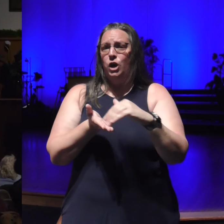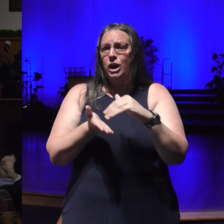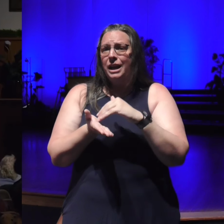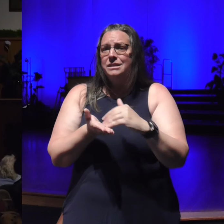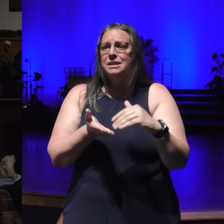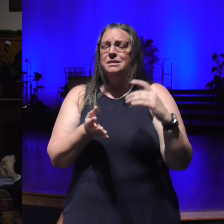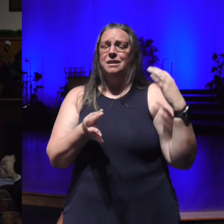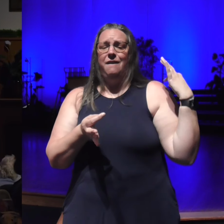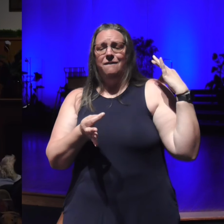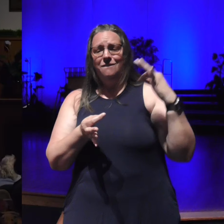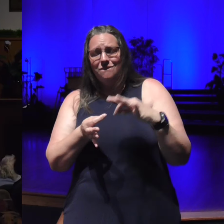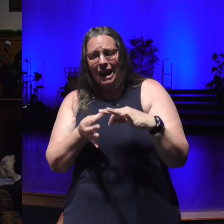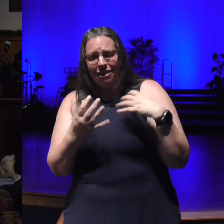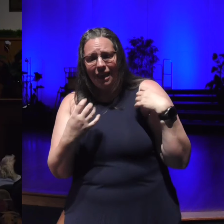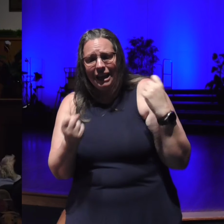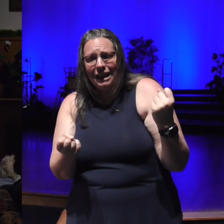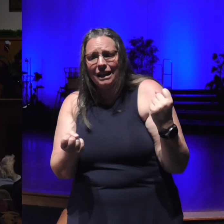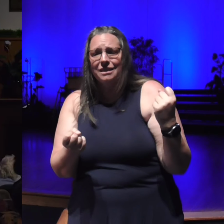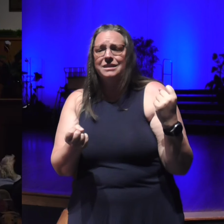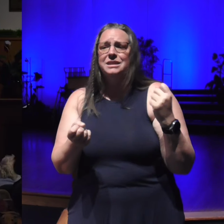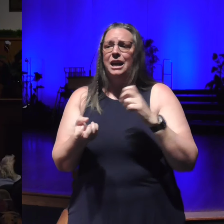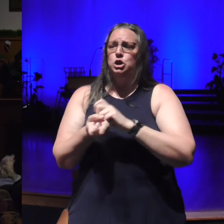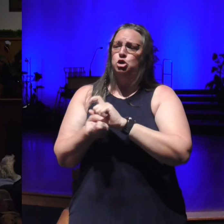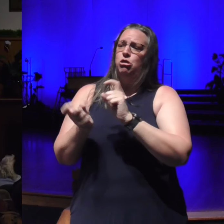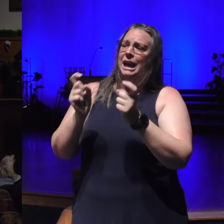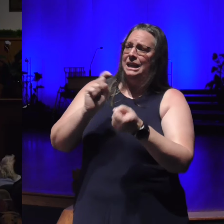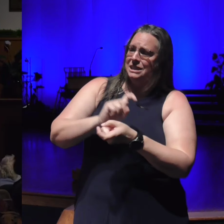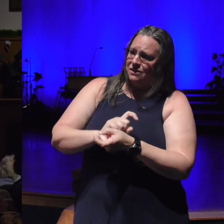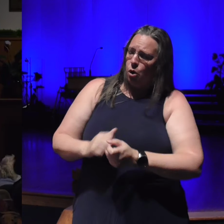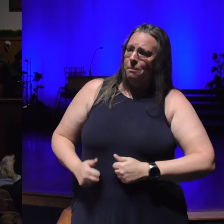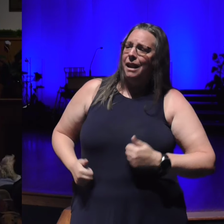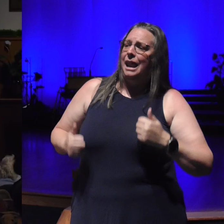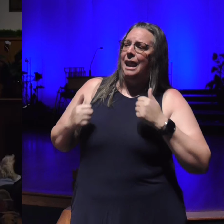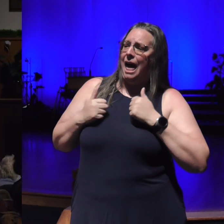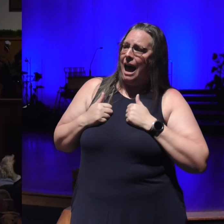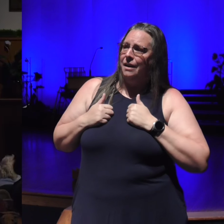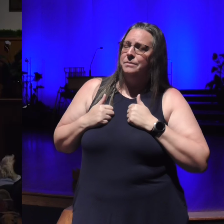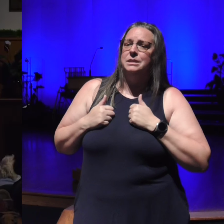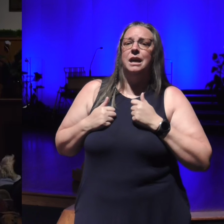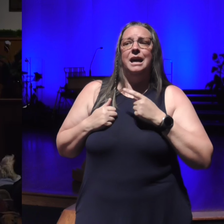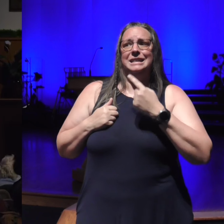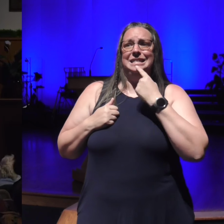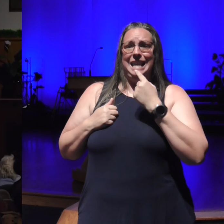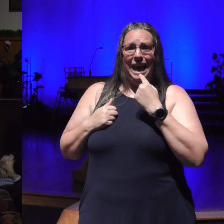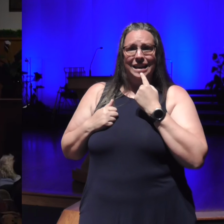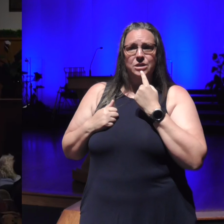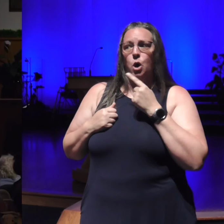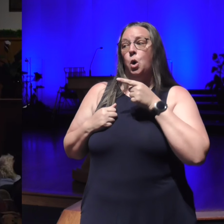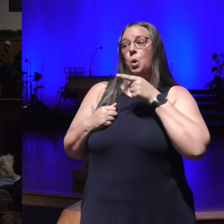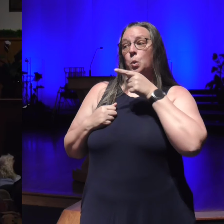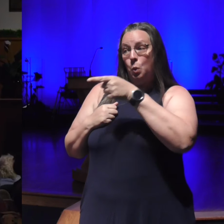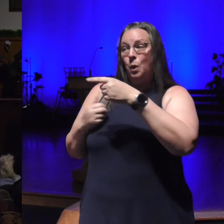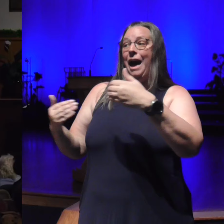can heal and transform lives, that their message is, you have that power too.